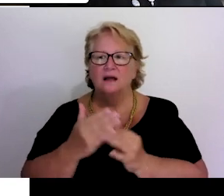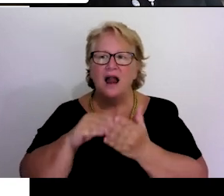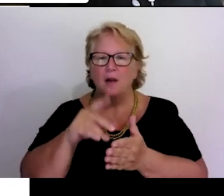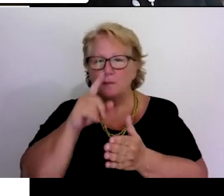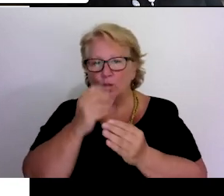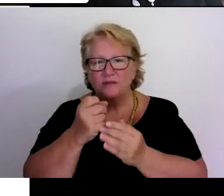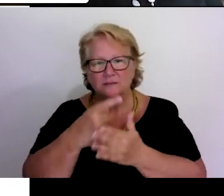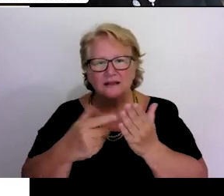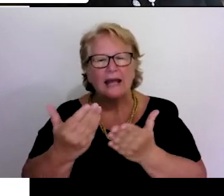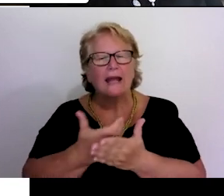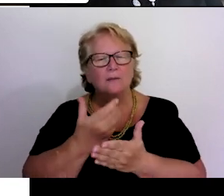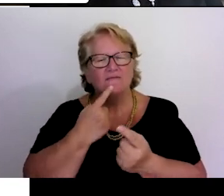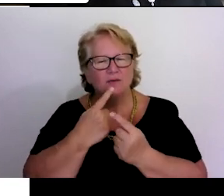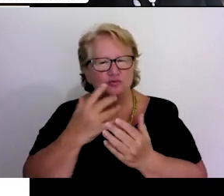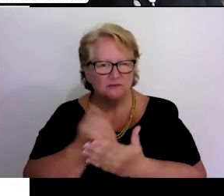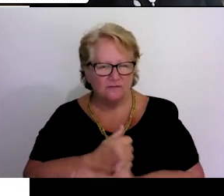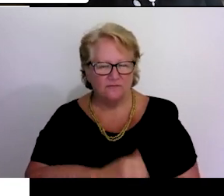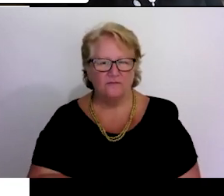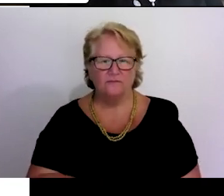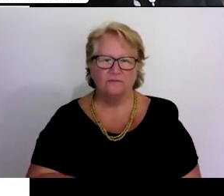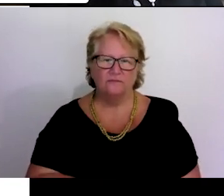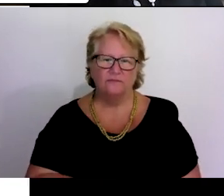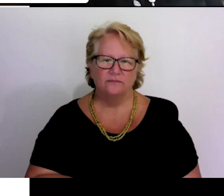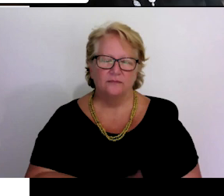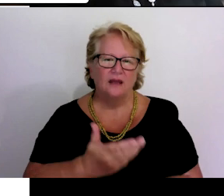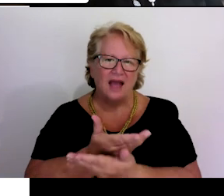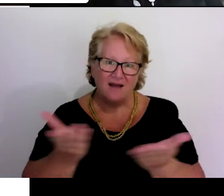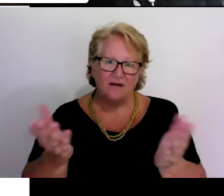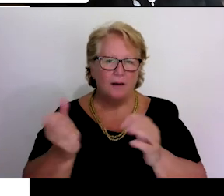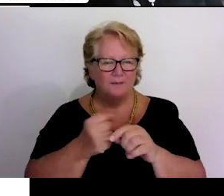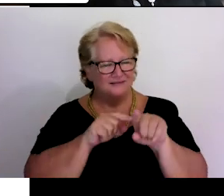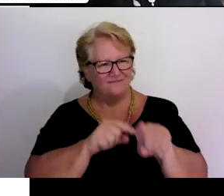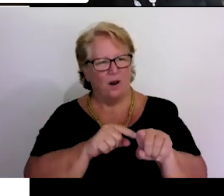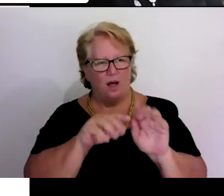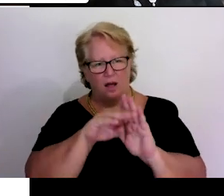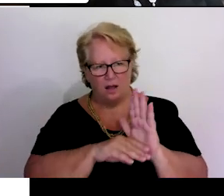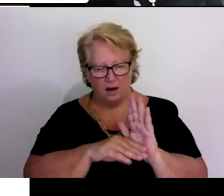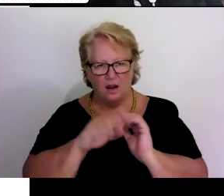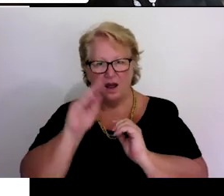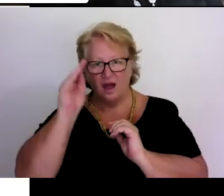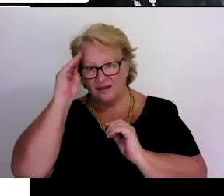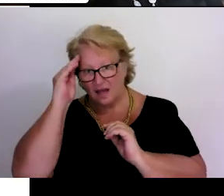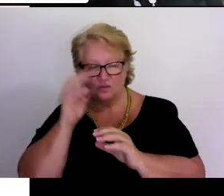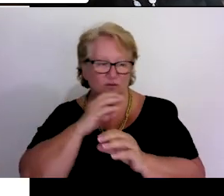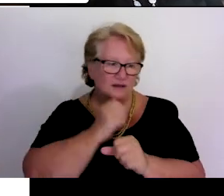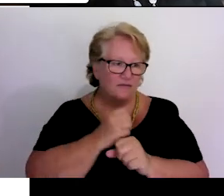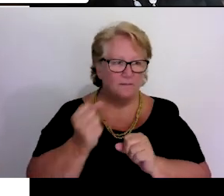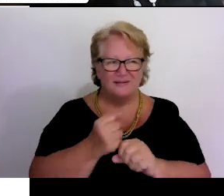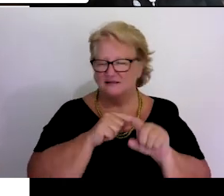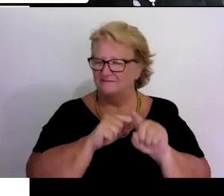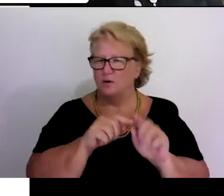data safe. Everyone has to do what the Charter says, even the council and even government